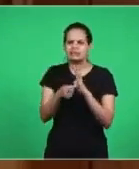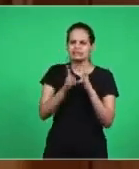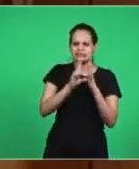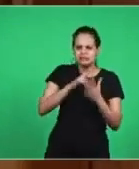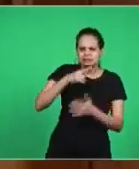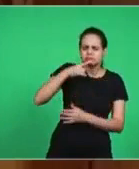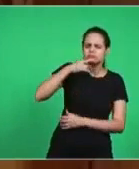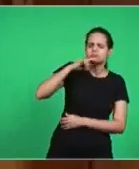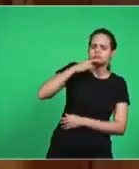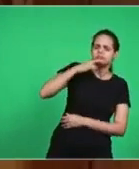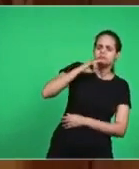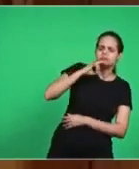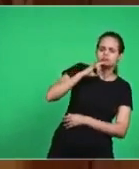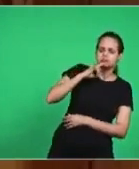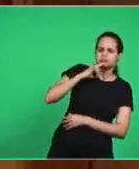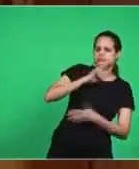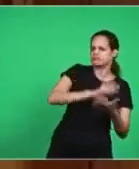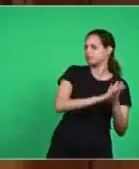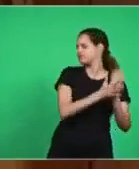alcoholism.